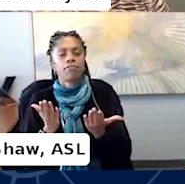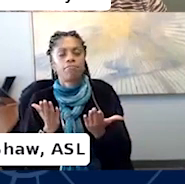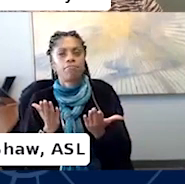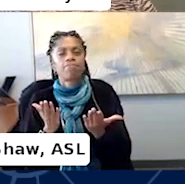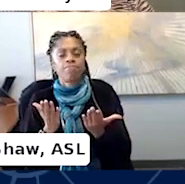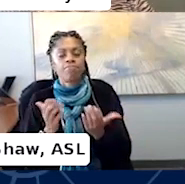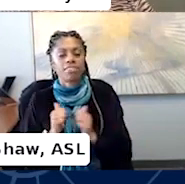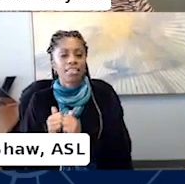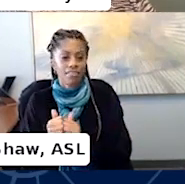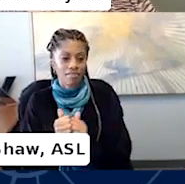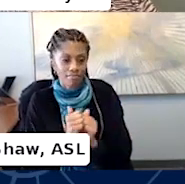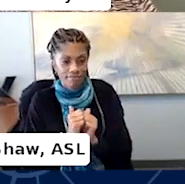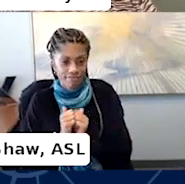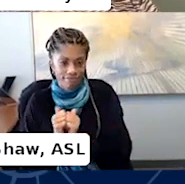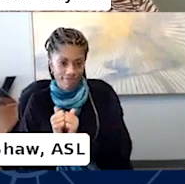Thank you.